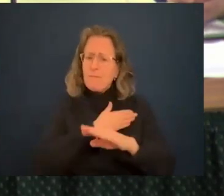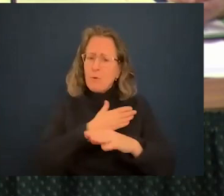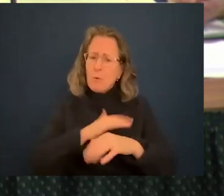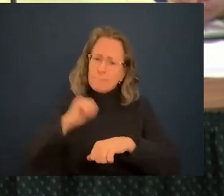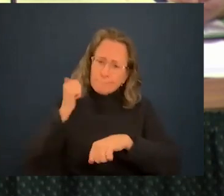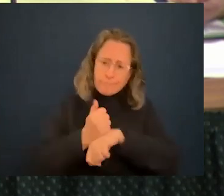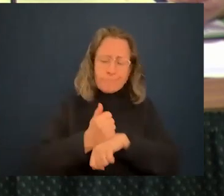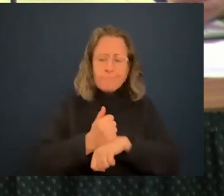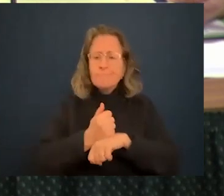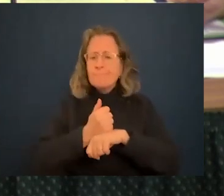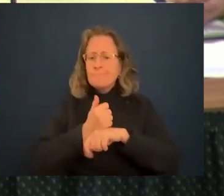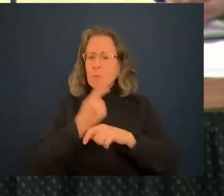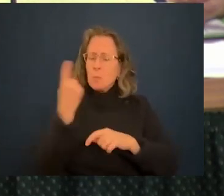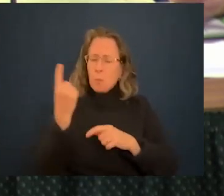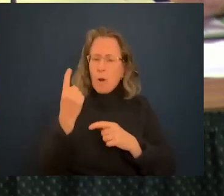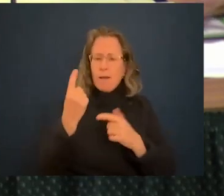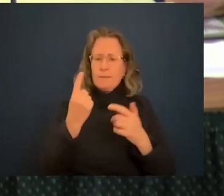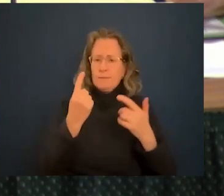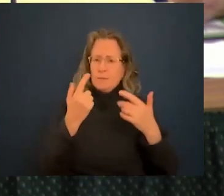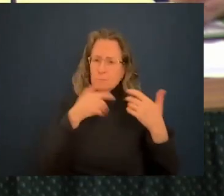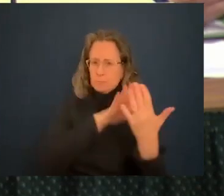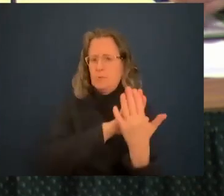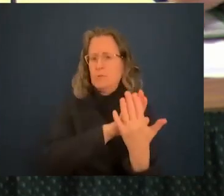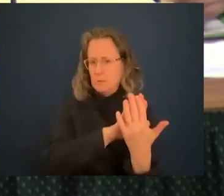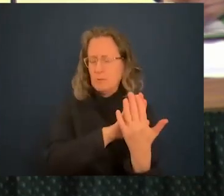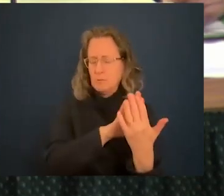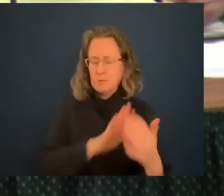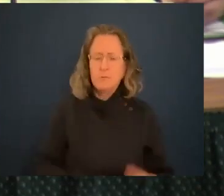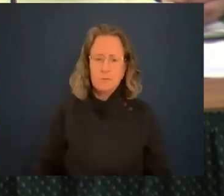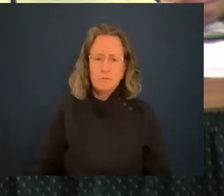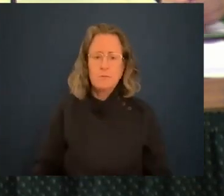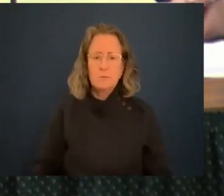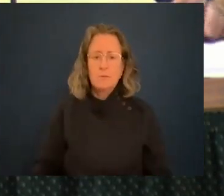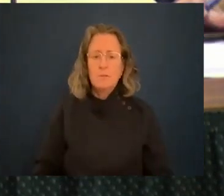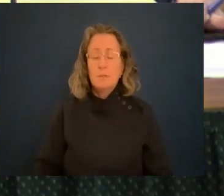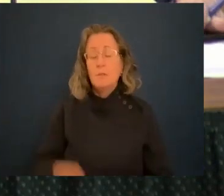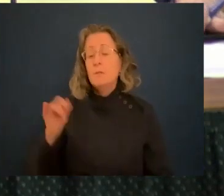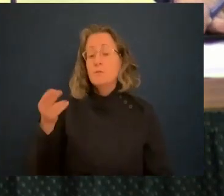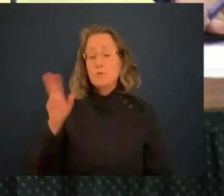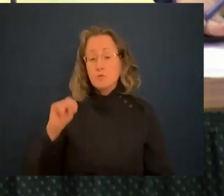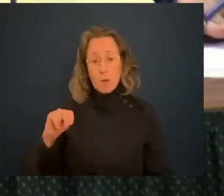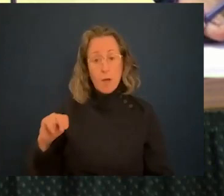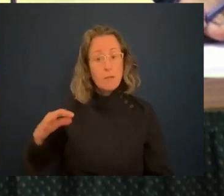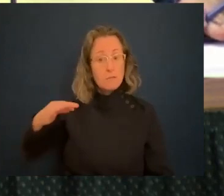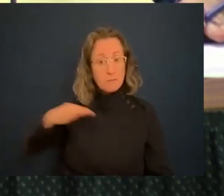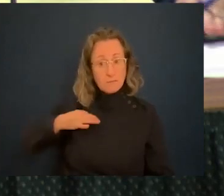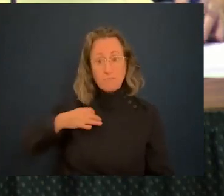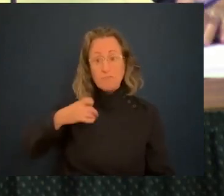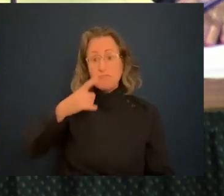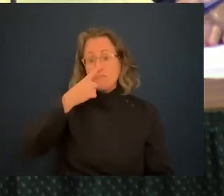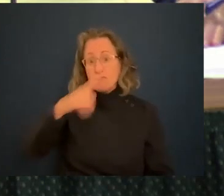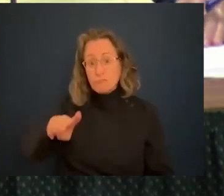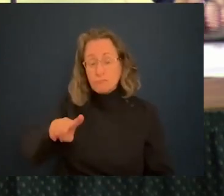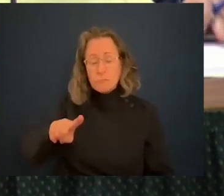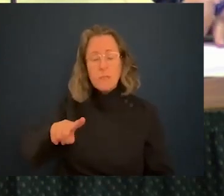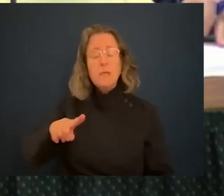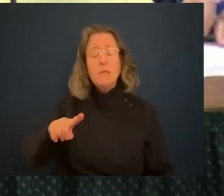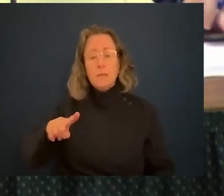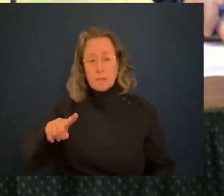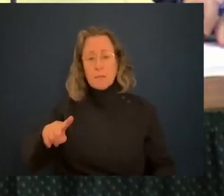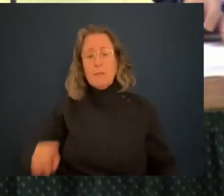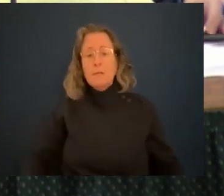rather have a process where as as John putter has volunteered to do have an airing